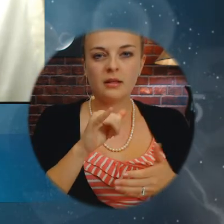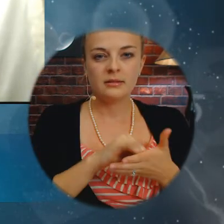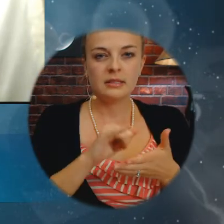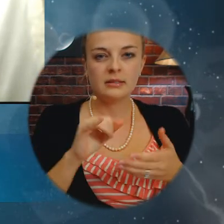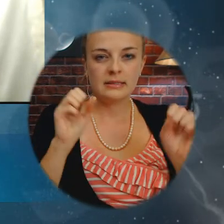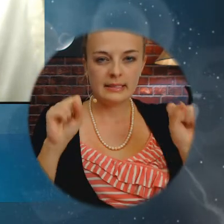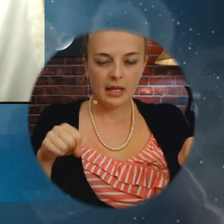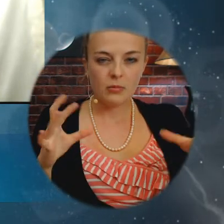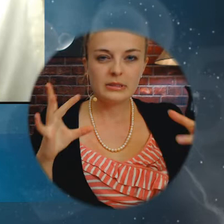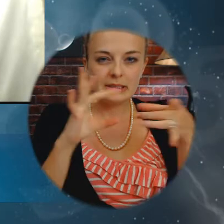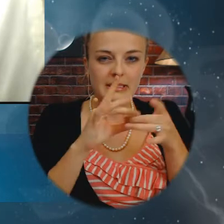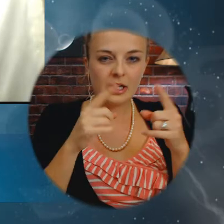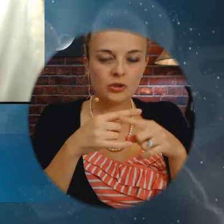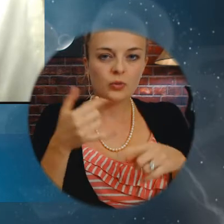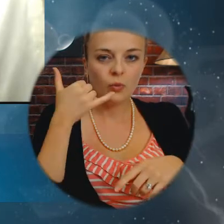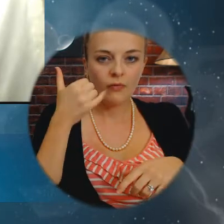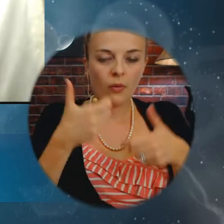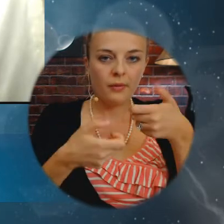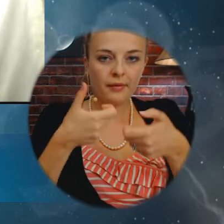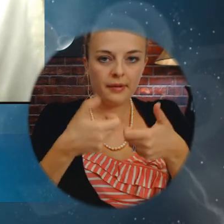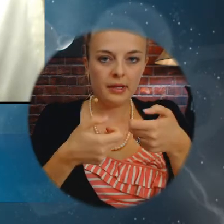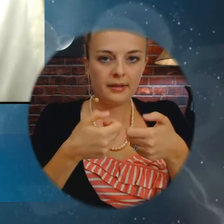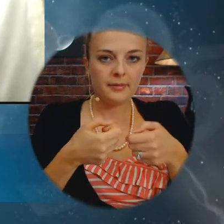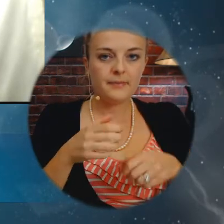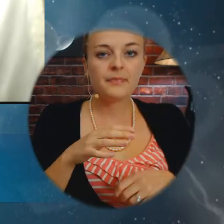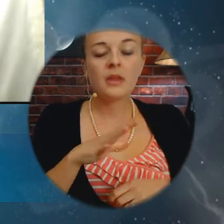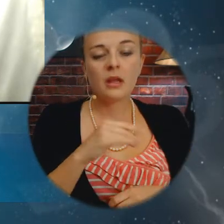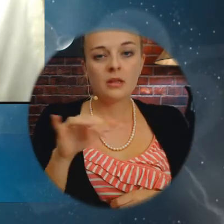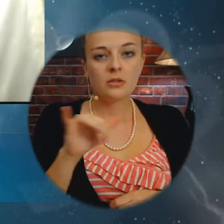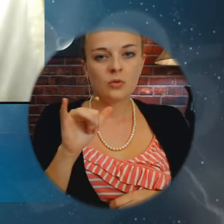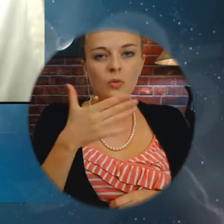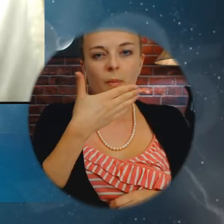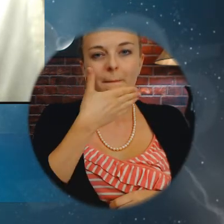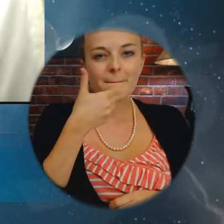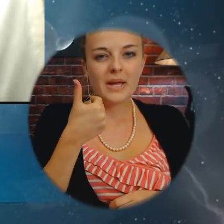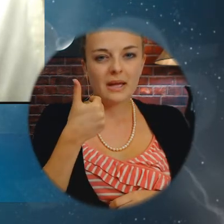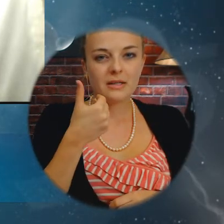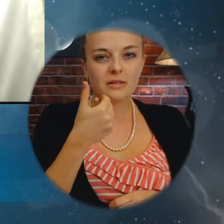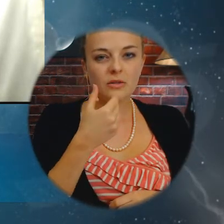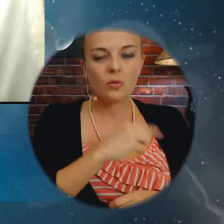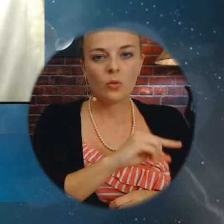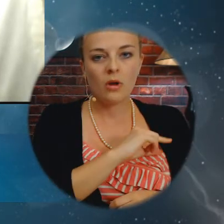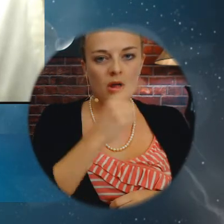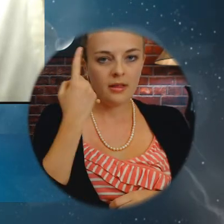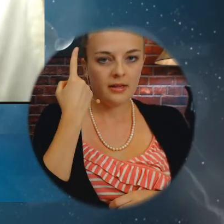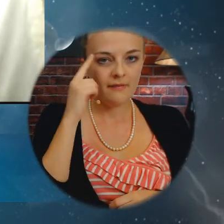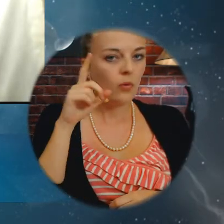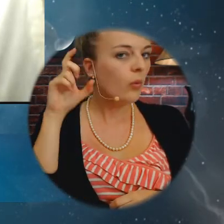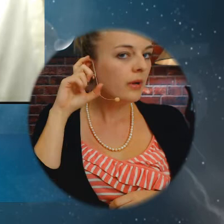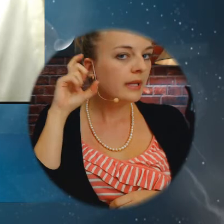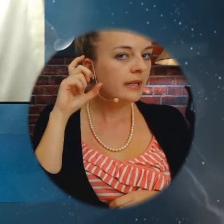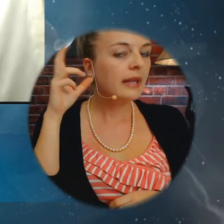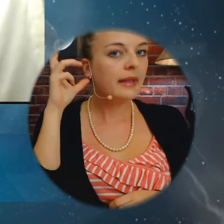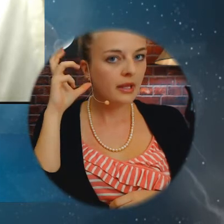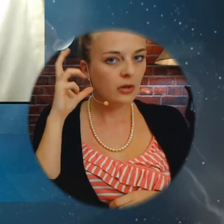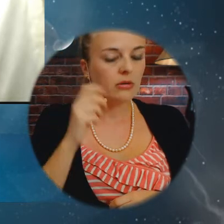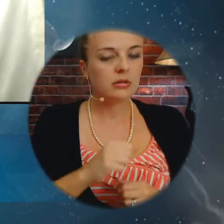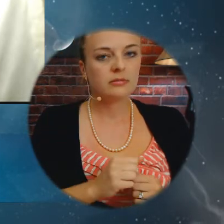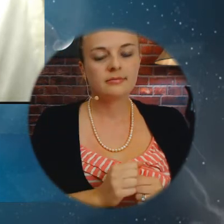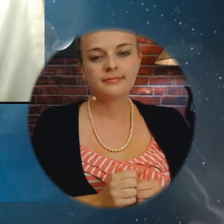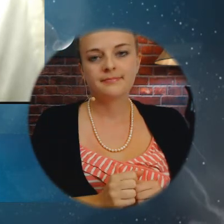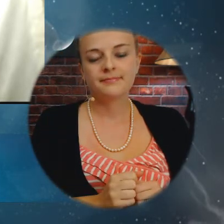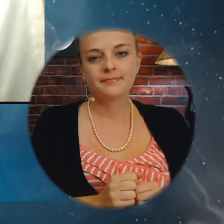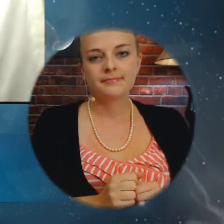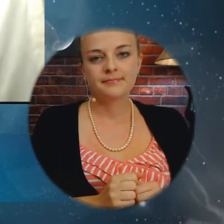the end of the day, it's still an outstanding sounding hearing instrument. It's very natural sounding. At Beltone, we're pretty proud of the algorithms